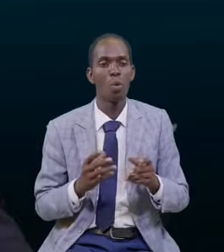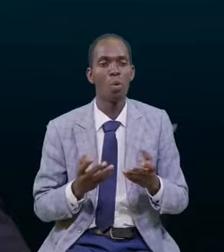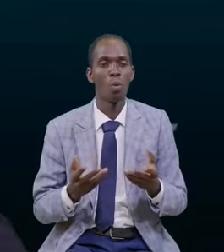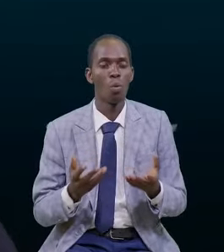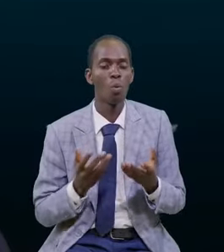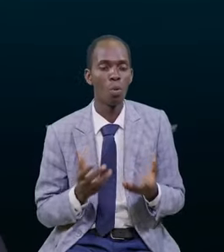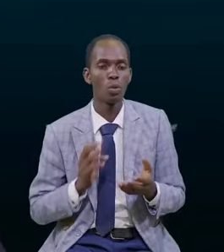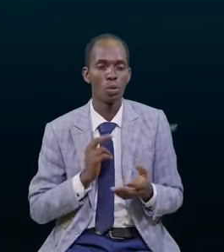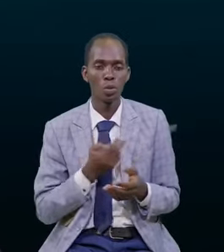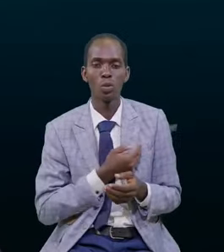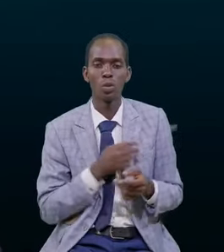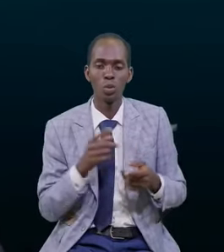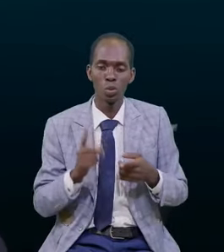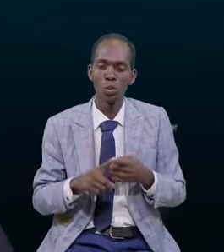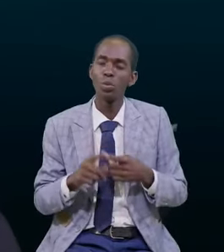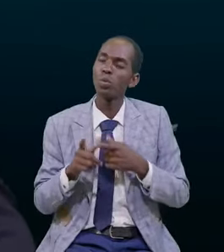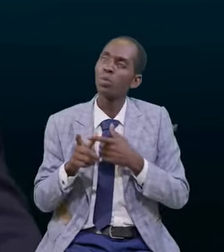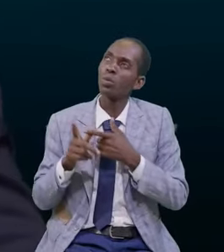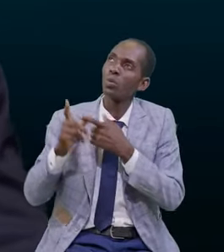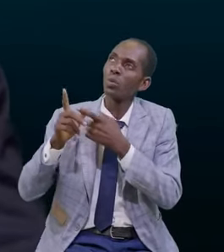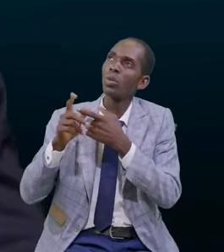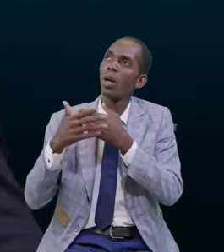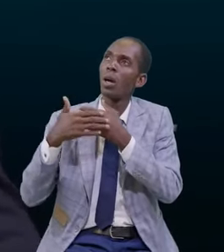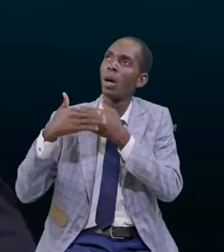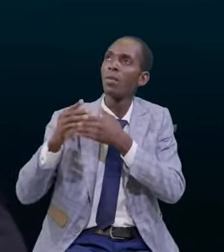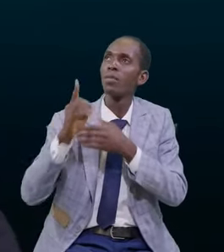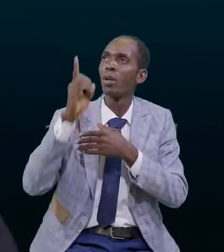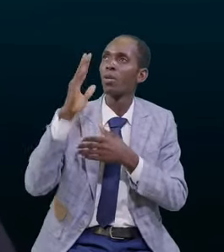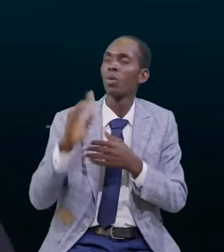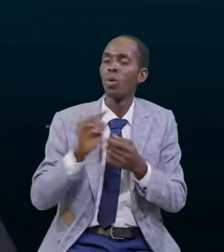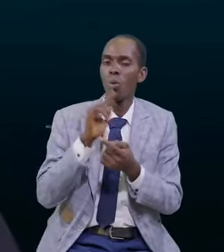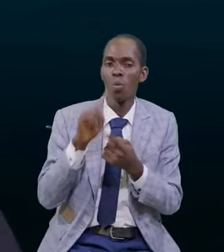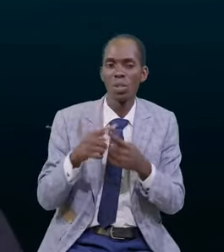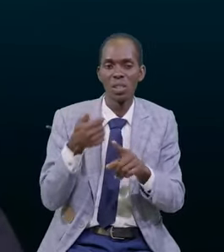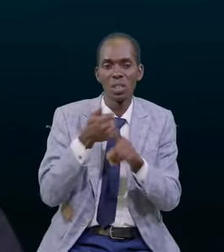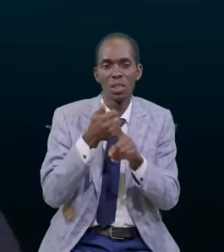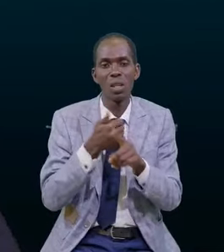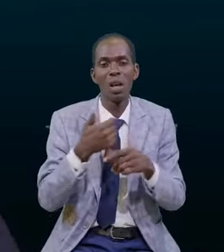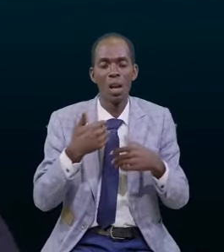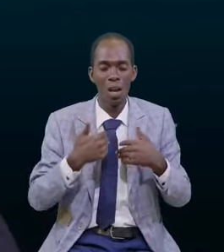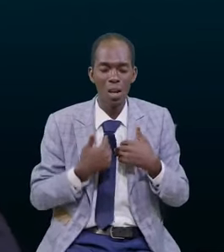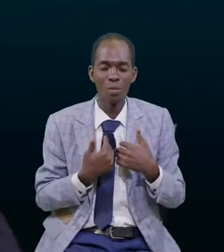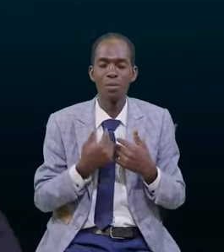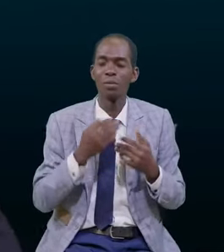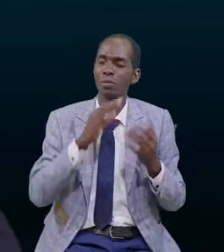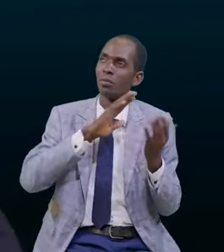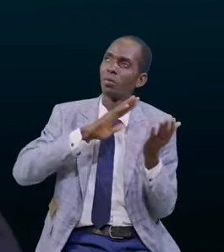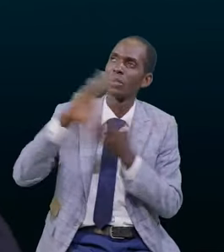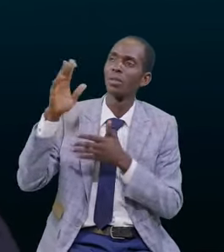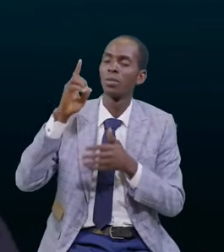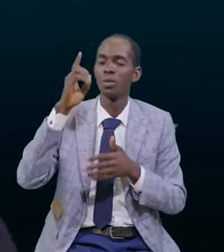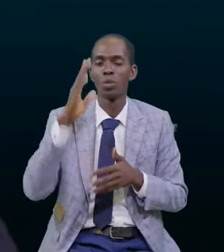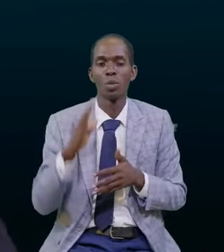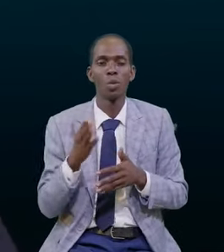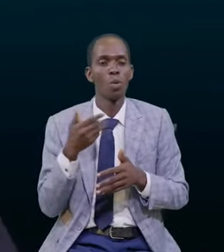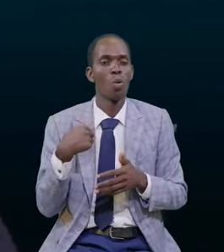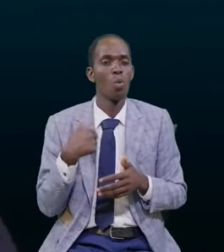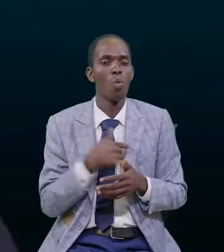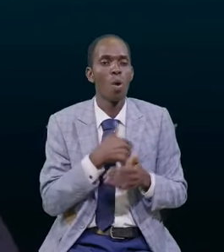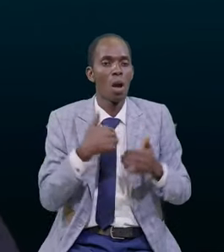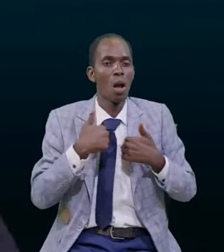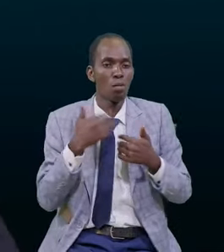running after you know there are some there are some worship songs we sing they are very lovely but when you look at the Bible